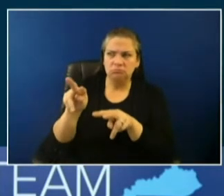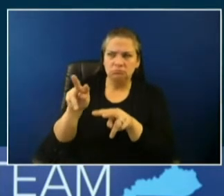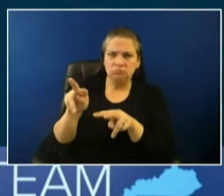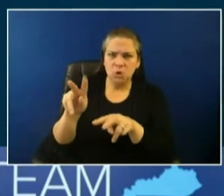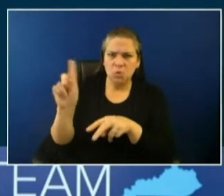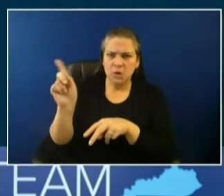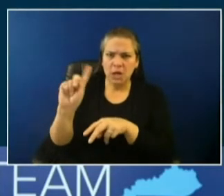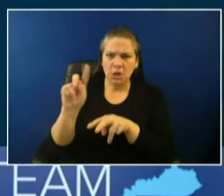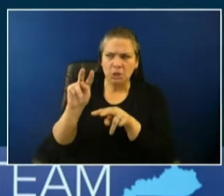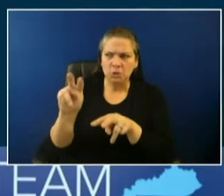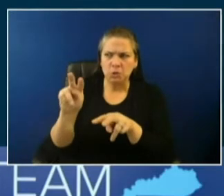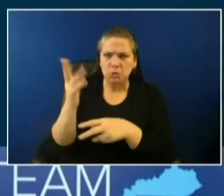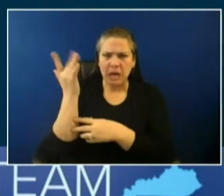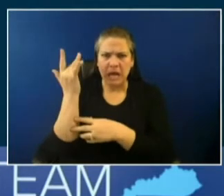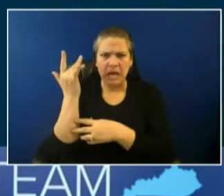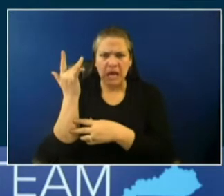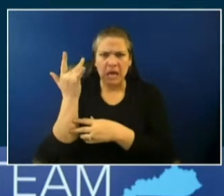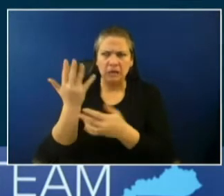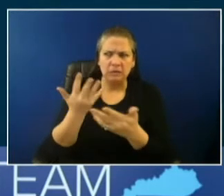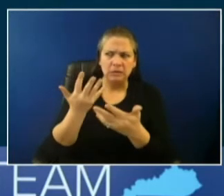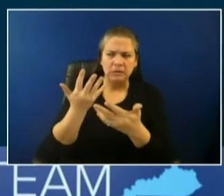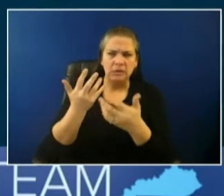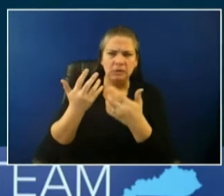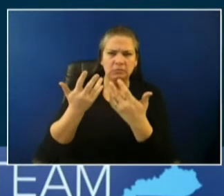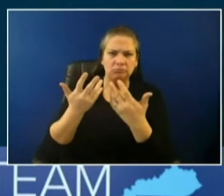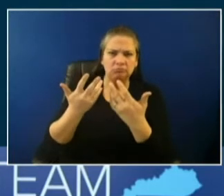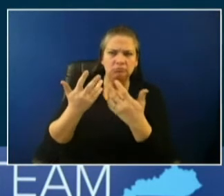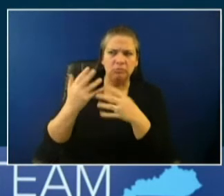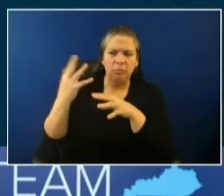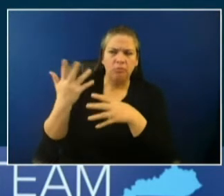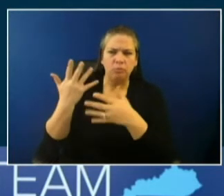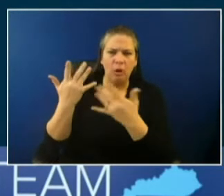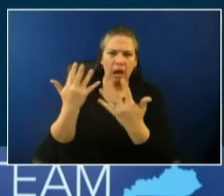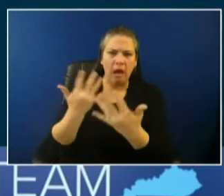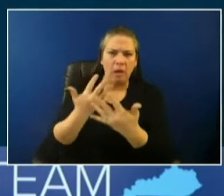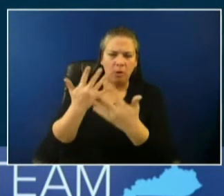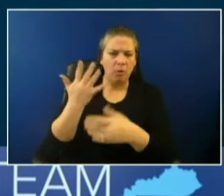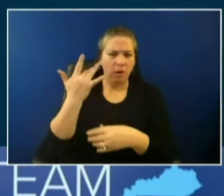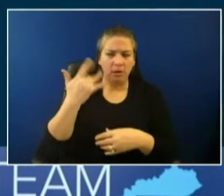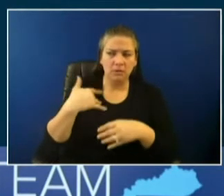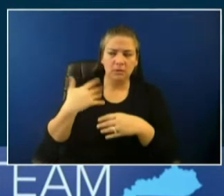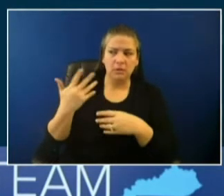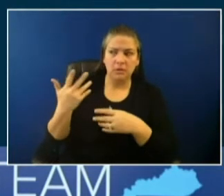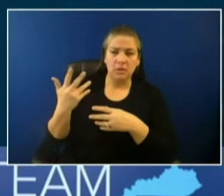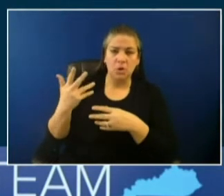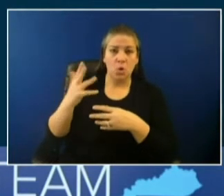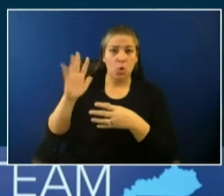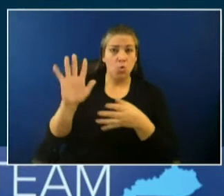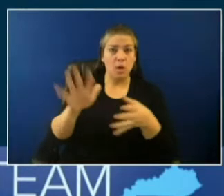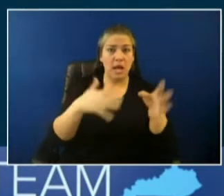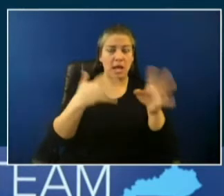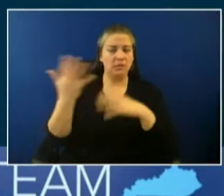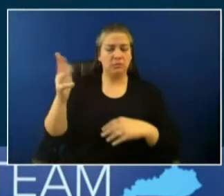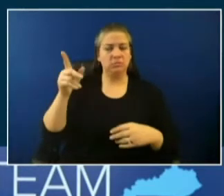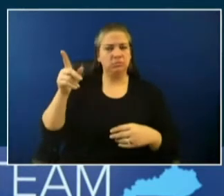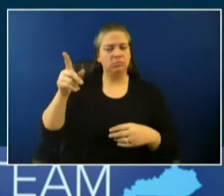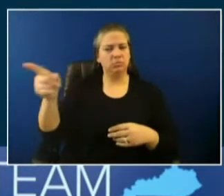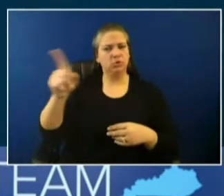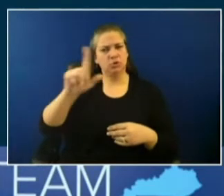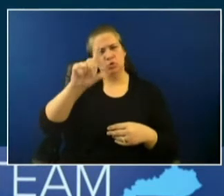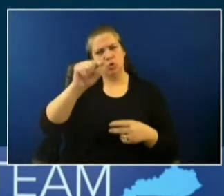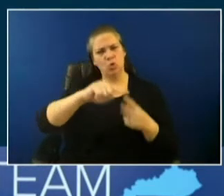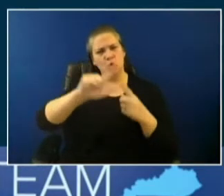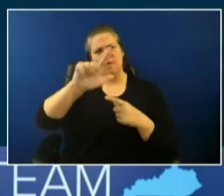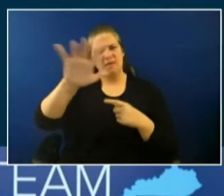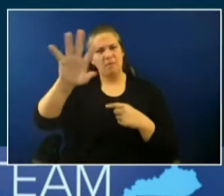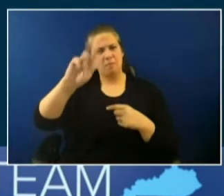for the storm system to stall out. We have northern winds gusting from 20 to 25 miles an hour, and